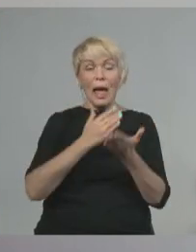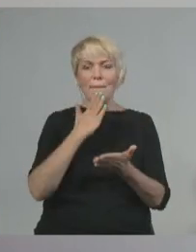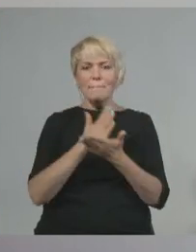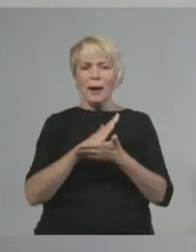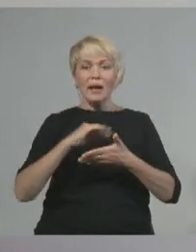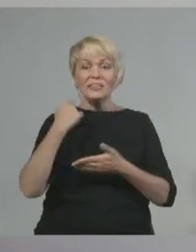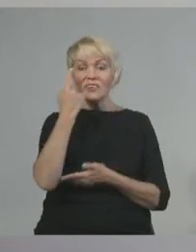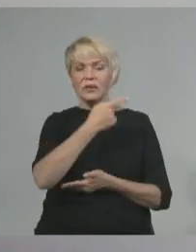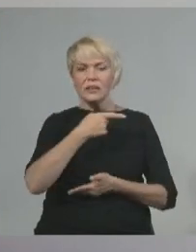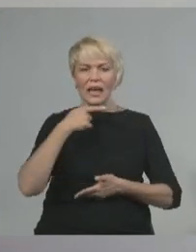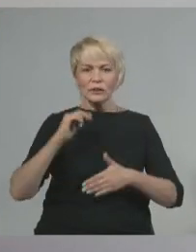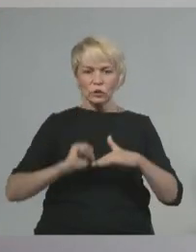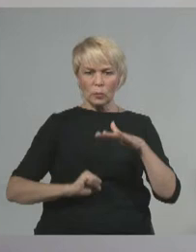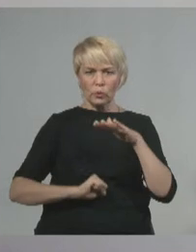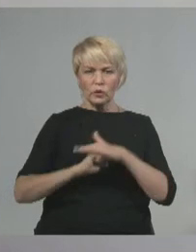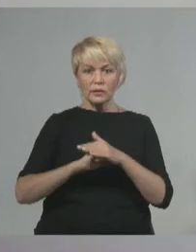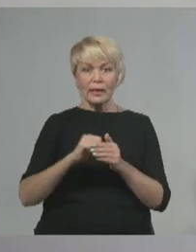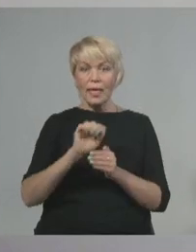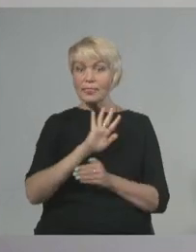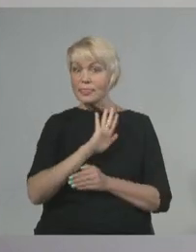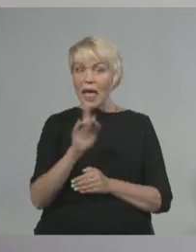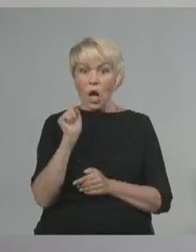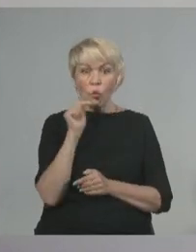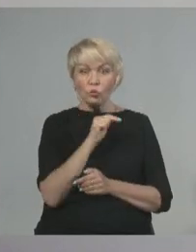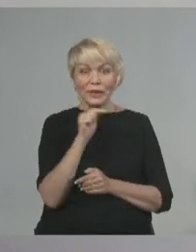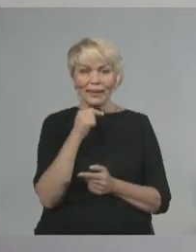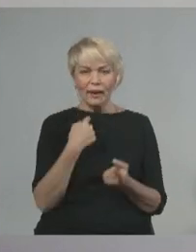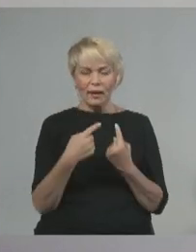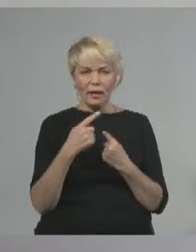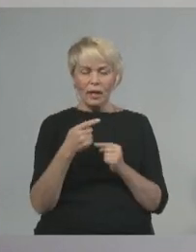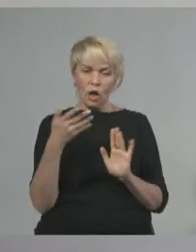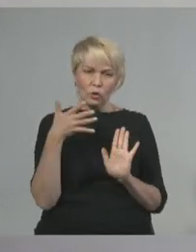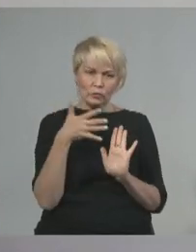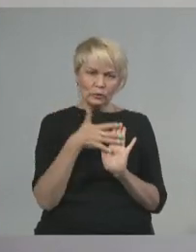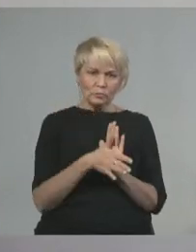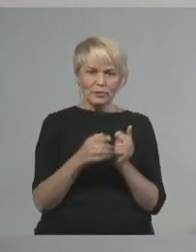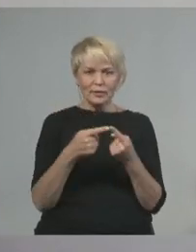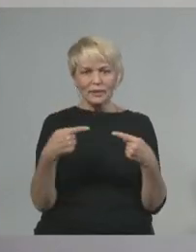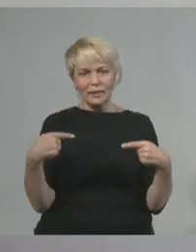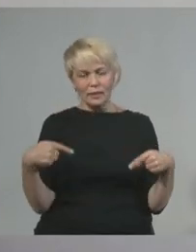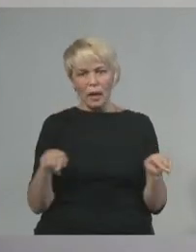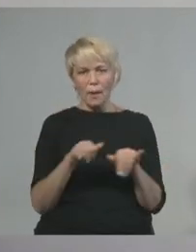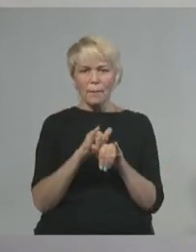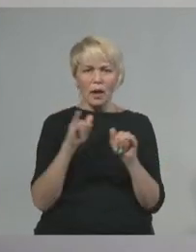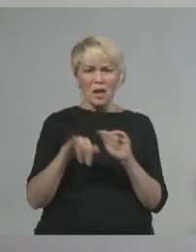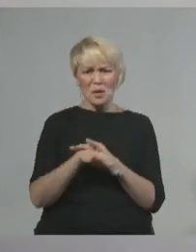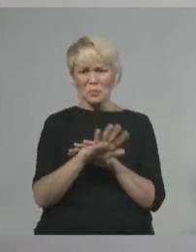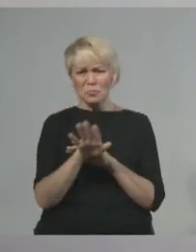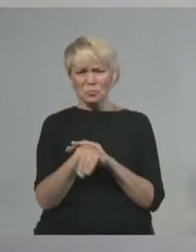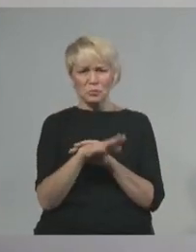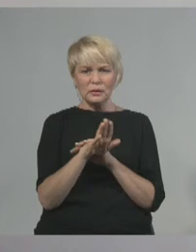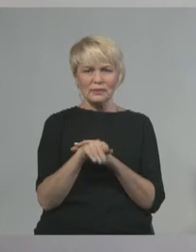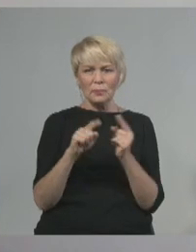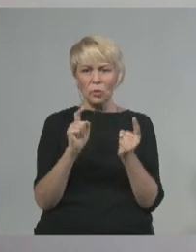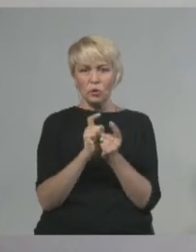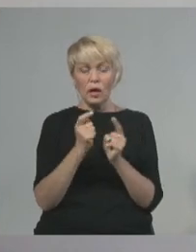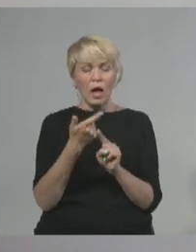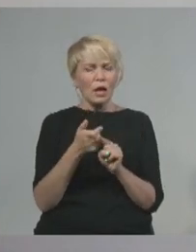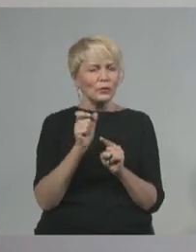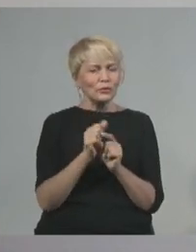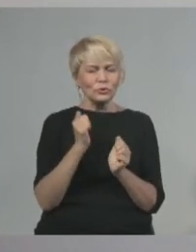really know the difference between polarization and sort of empty conflict that is often the result of